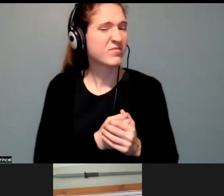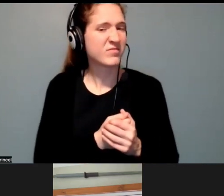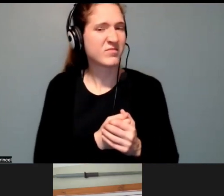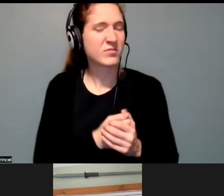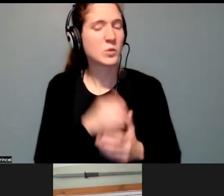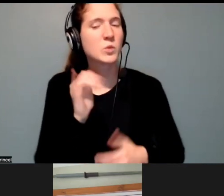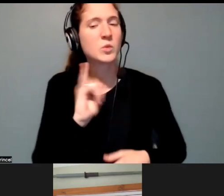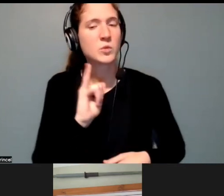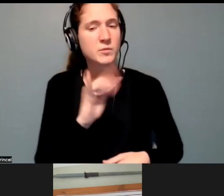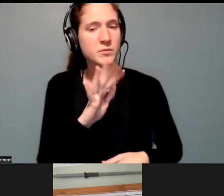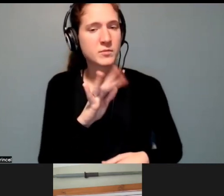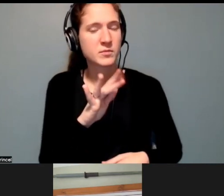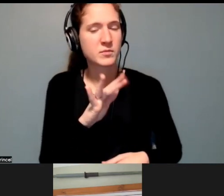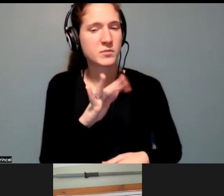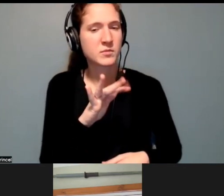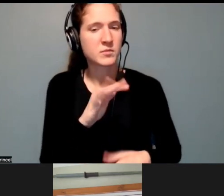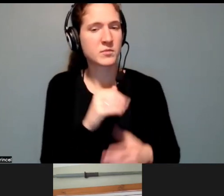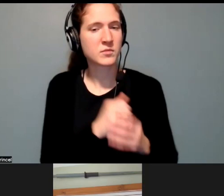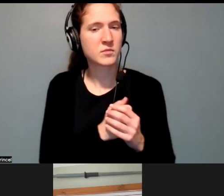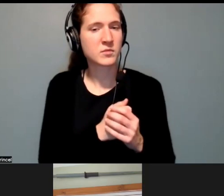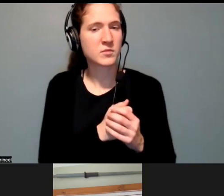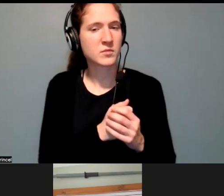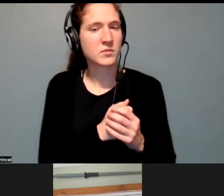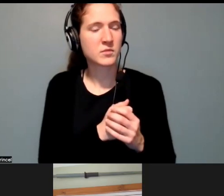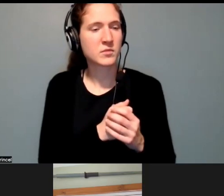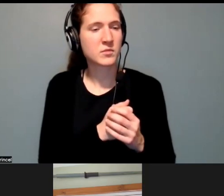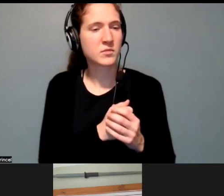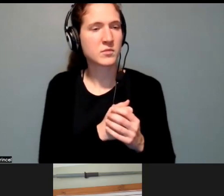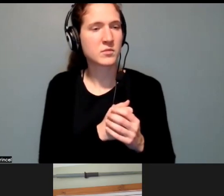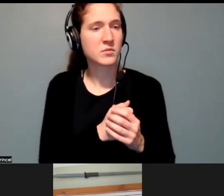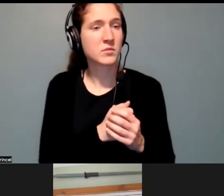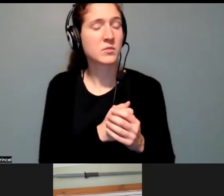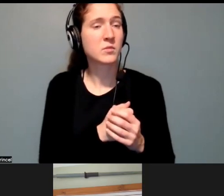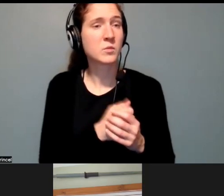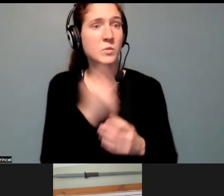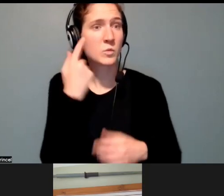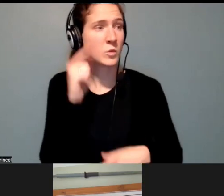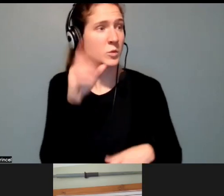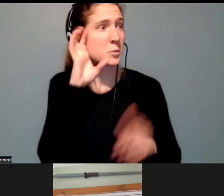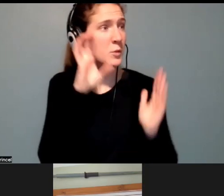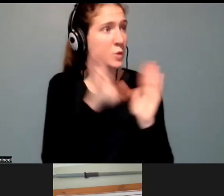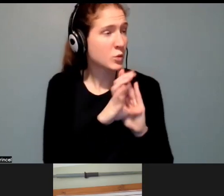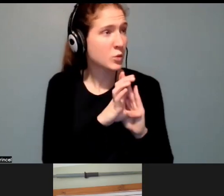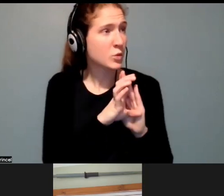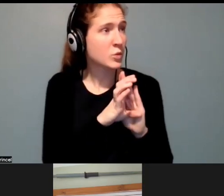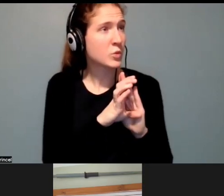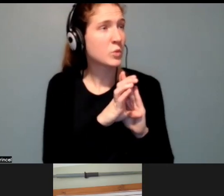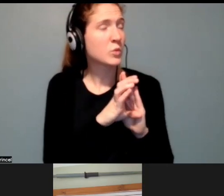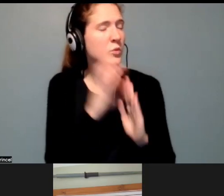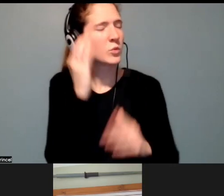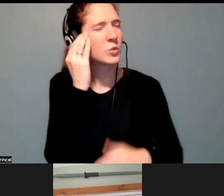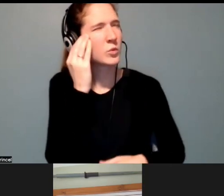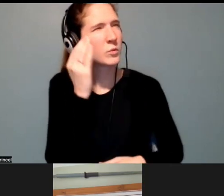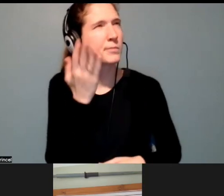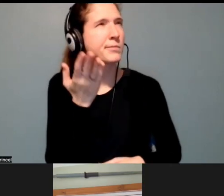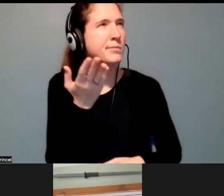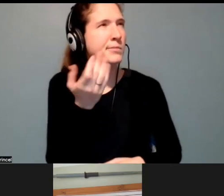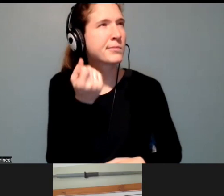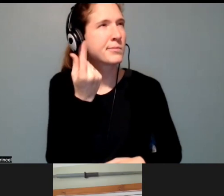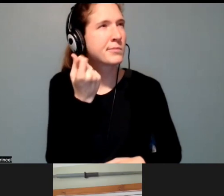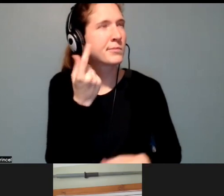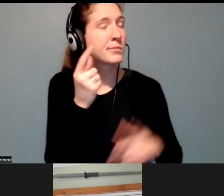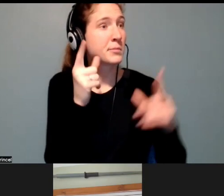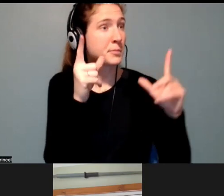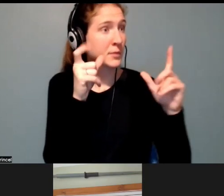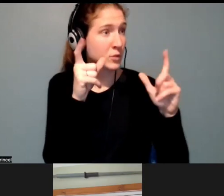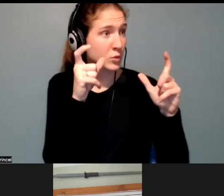I think when it comes to illustrating, photography, you can take a snapshot of a